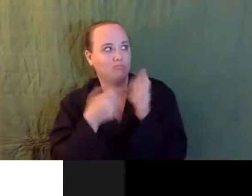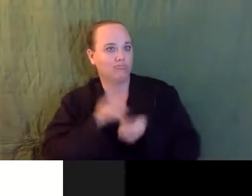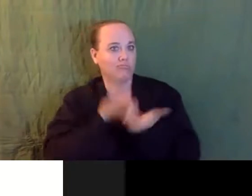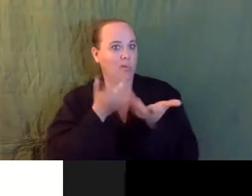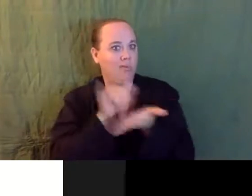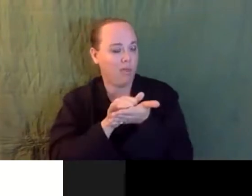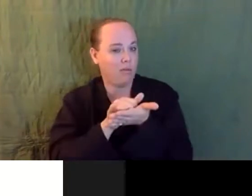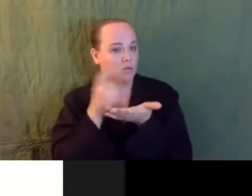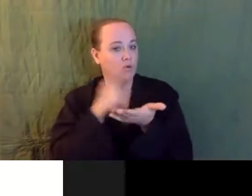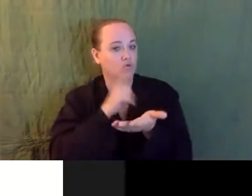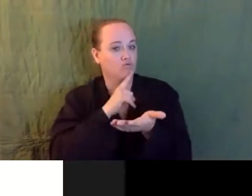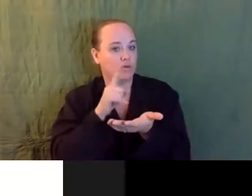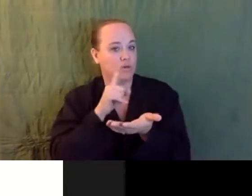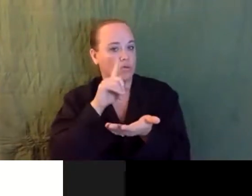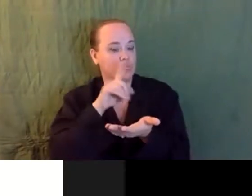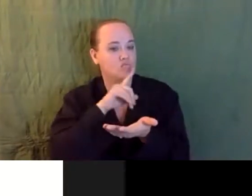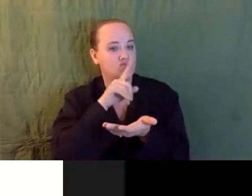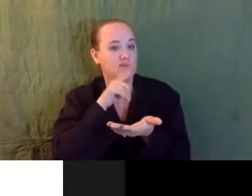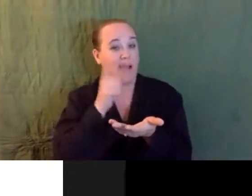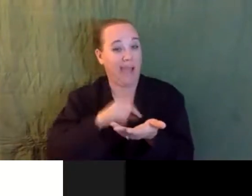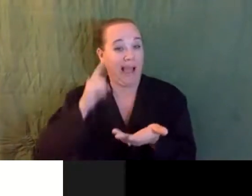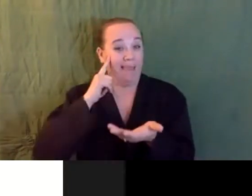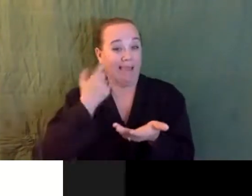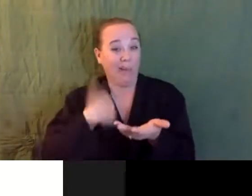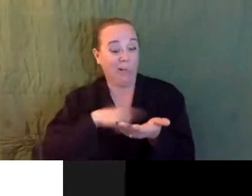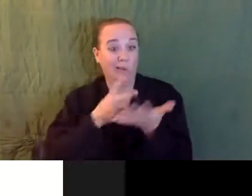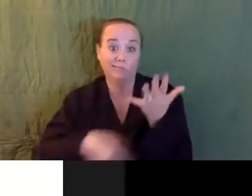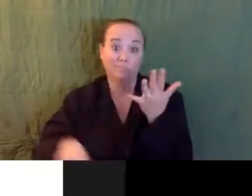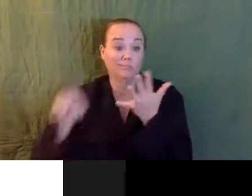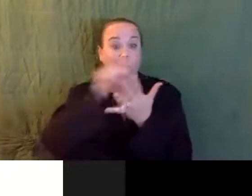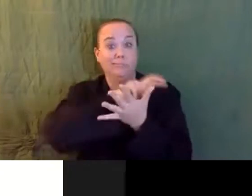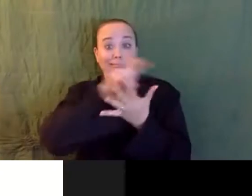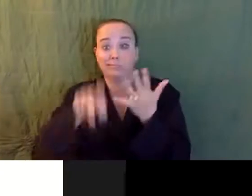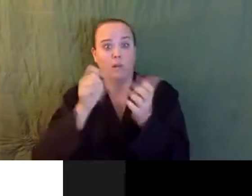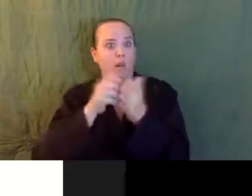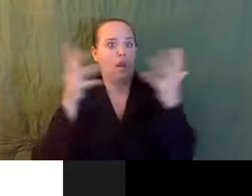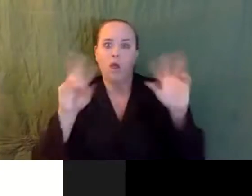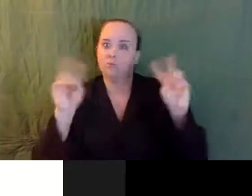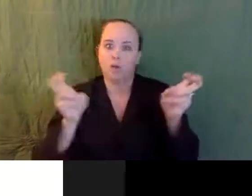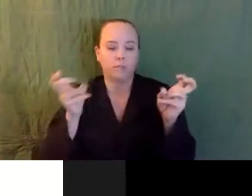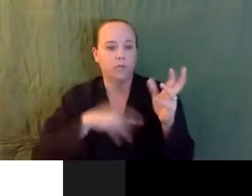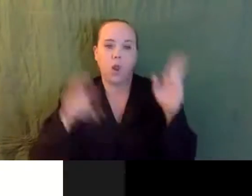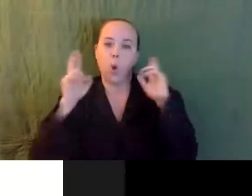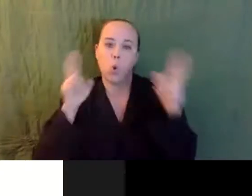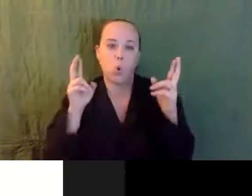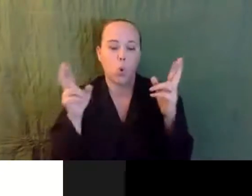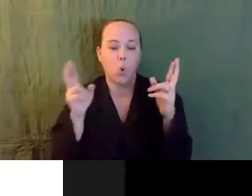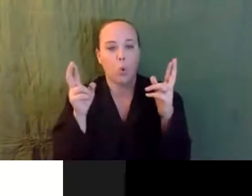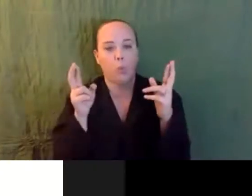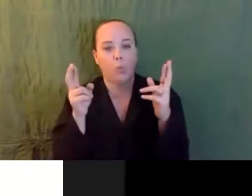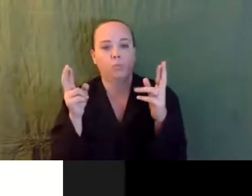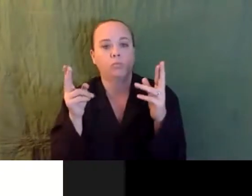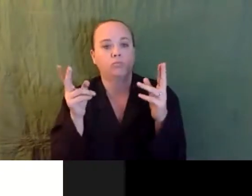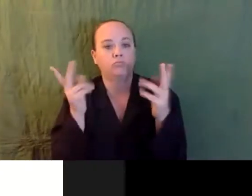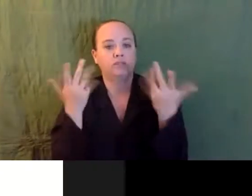So that's really all I would have to add. I do think we covered a lot more, and I hope that everyone got to see the